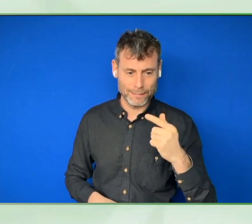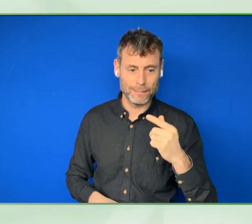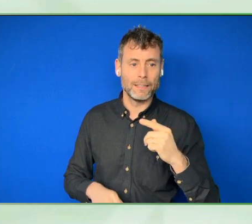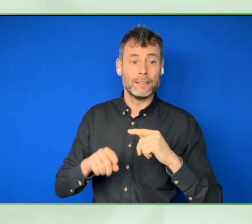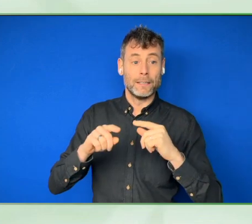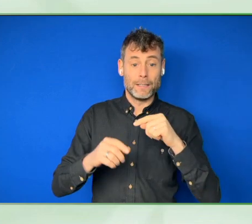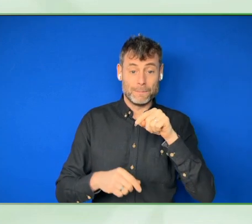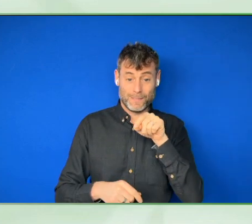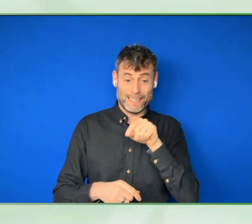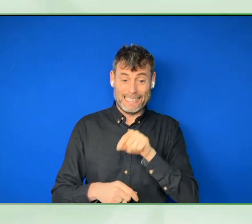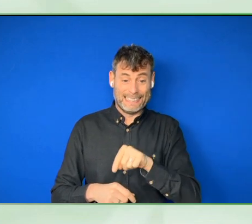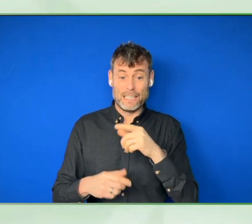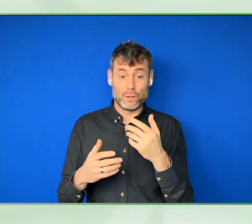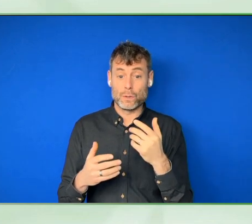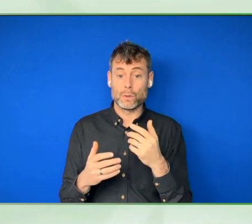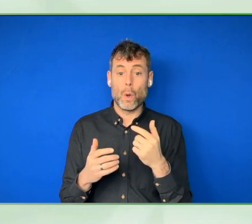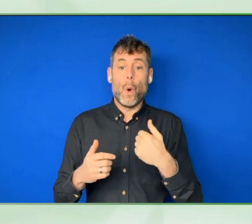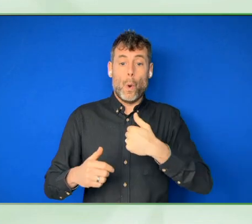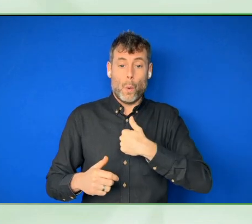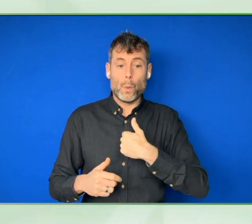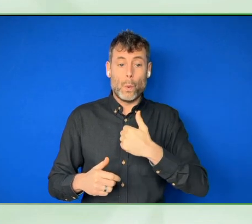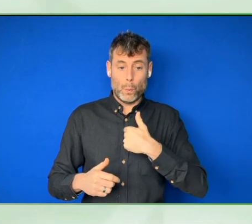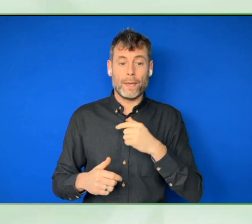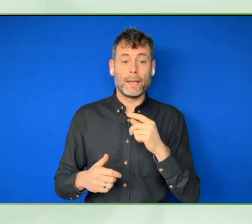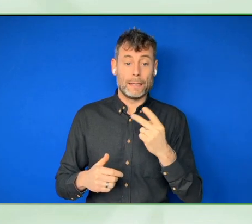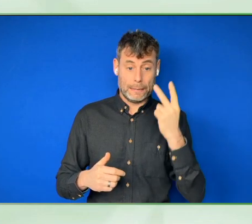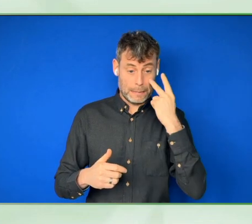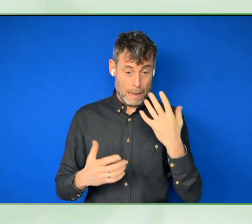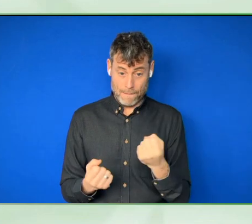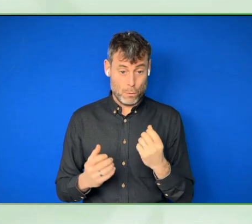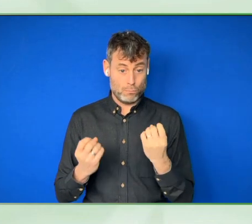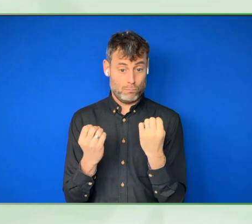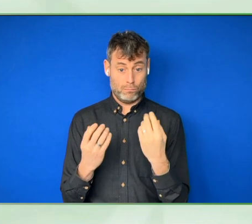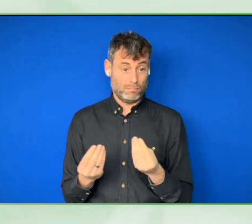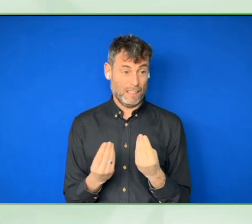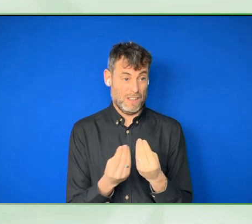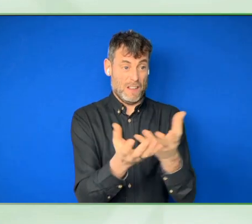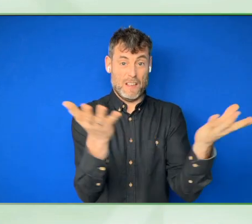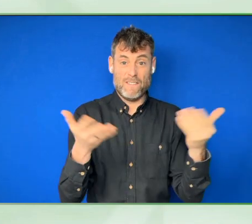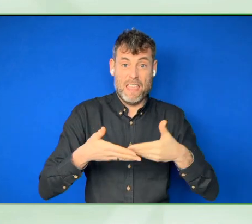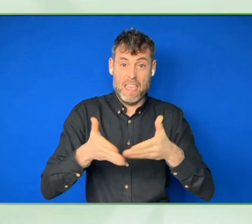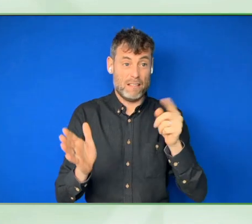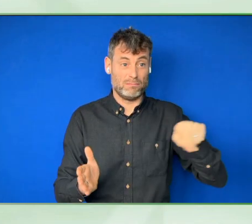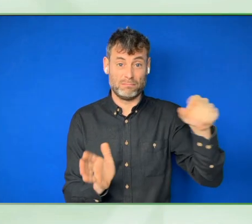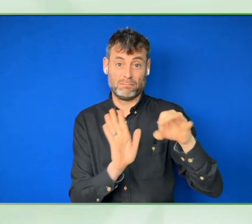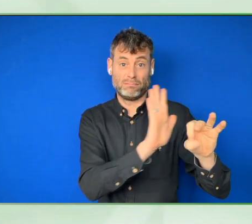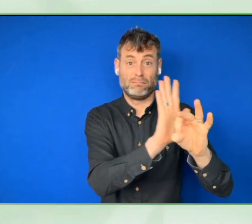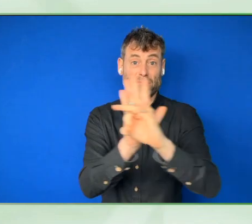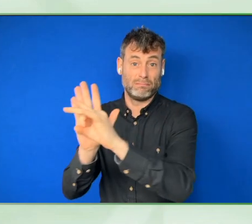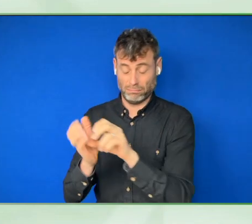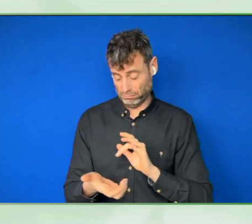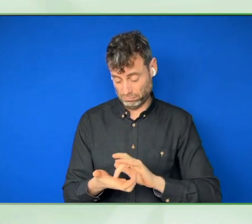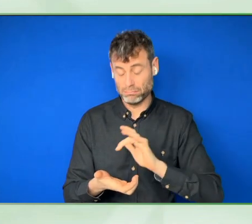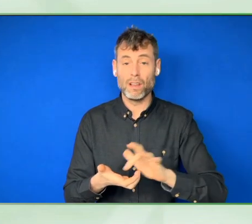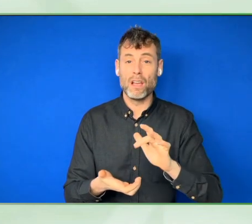to reliably distribute ready readers at the doorstep, and many, many more features that I could speak about for a very long time. So that's